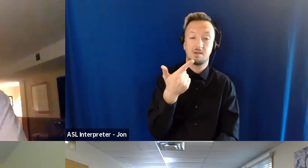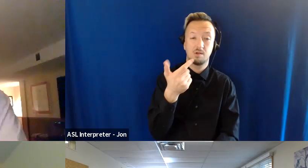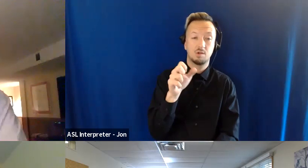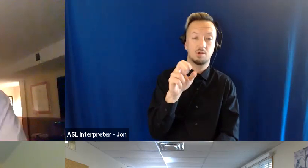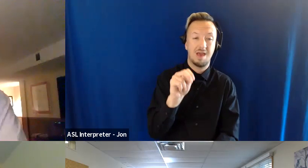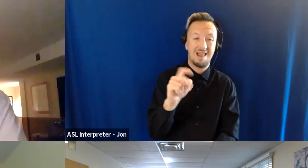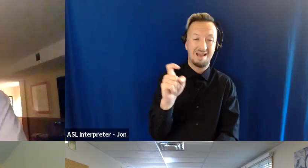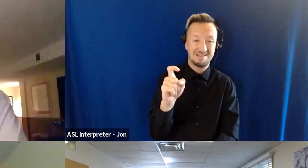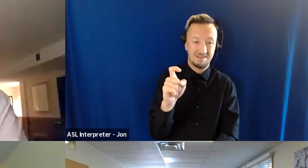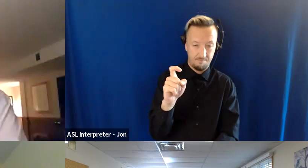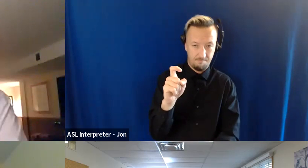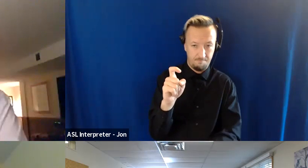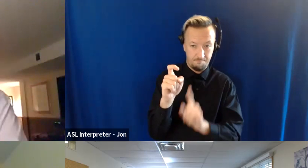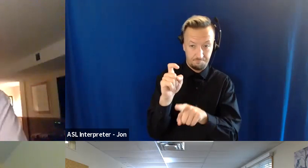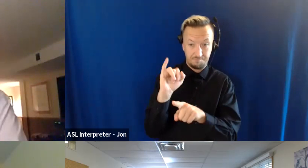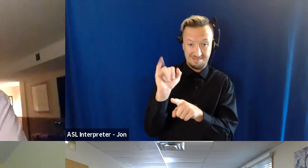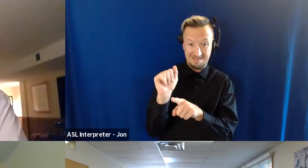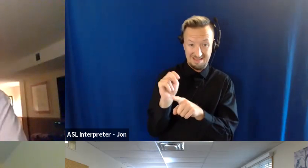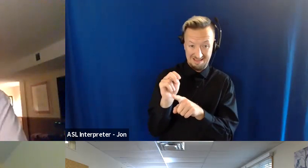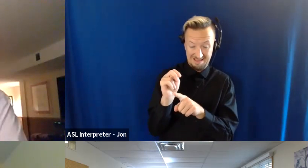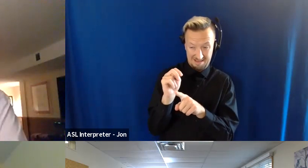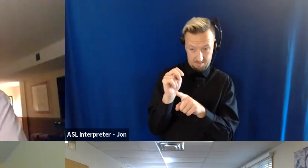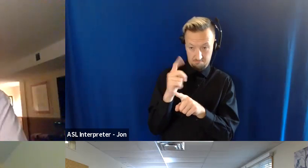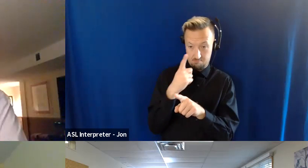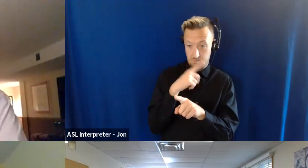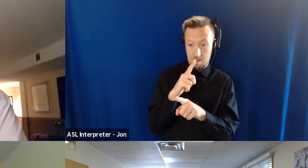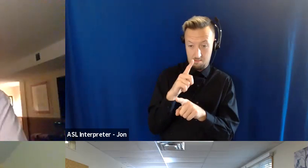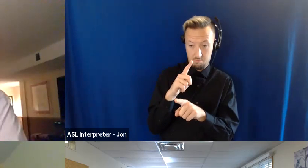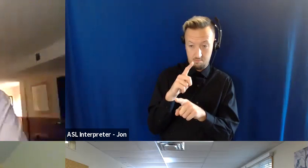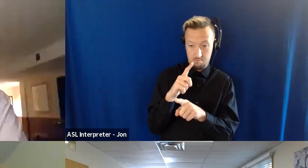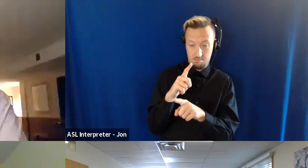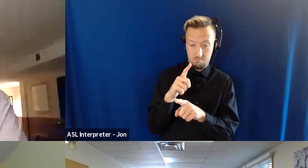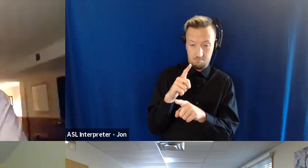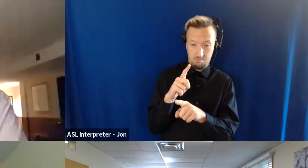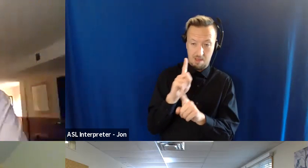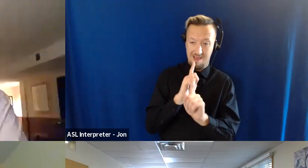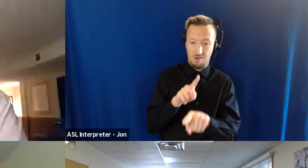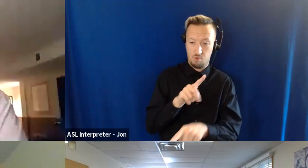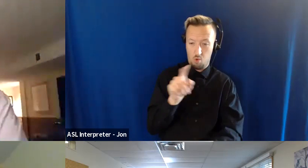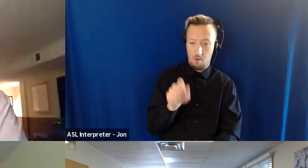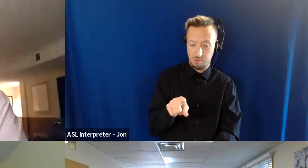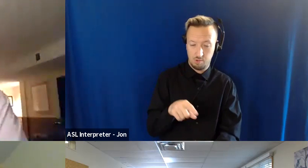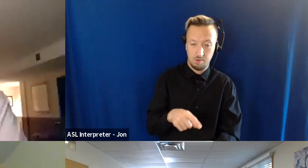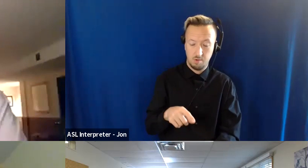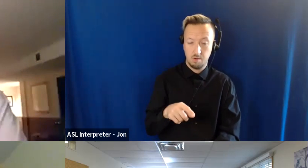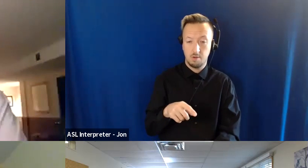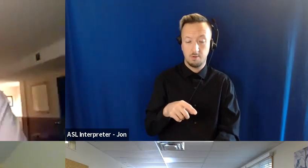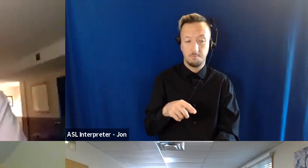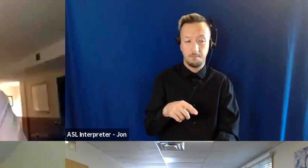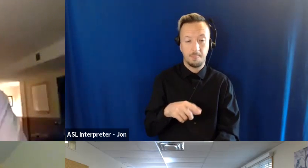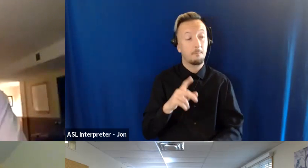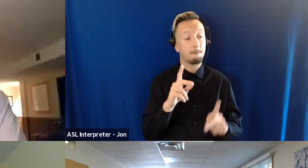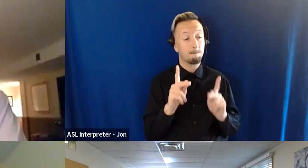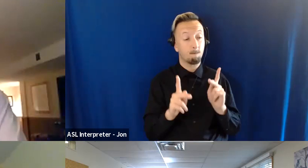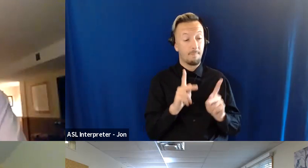and I'm going to ask Ian to go ahead and respond to this question. How people with disabilities